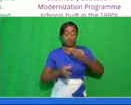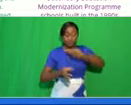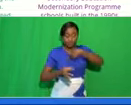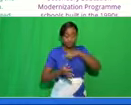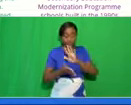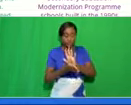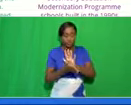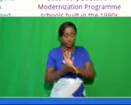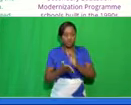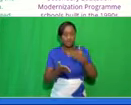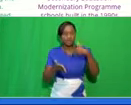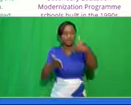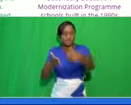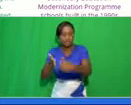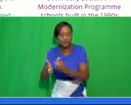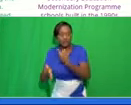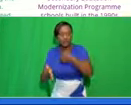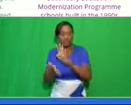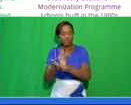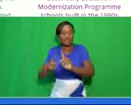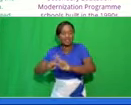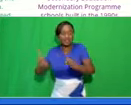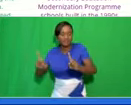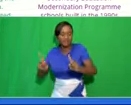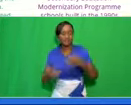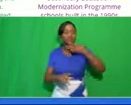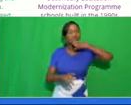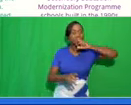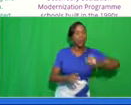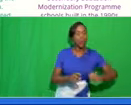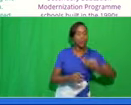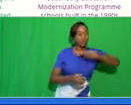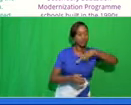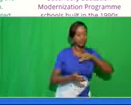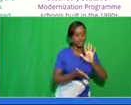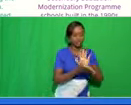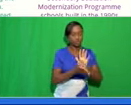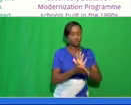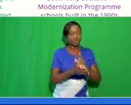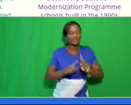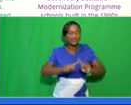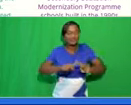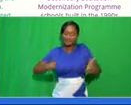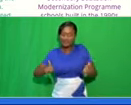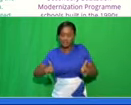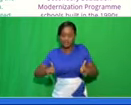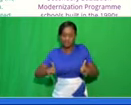the new denominational schools are different to the traditional denominational schools, so there's a difference there.